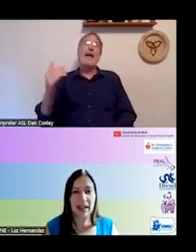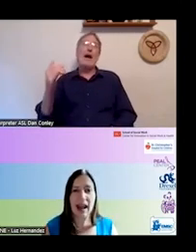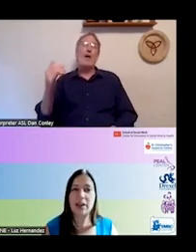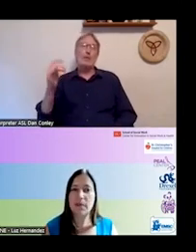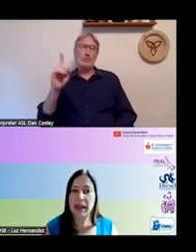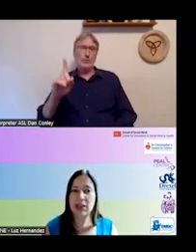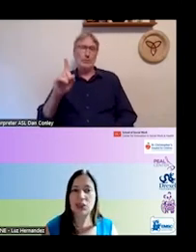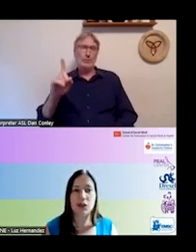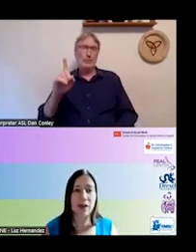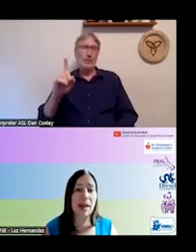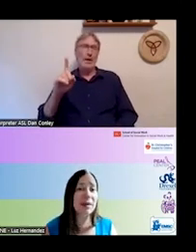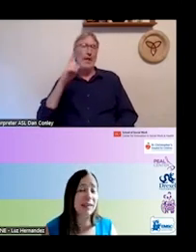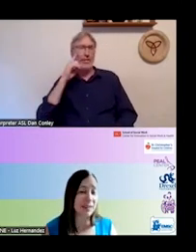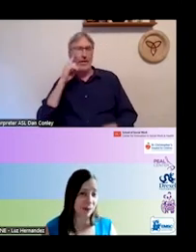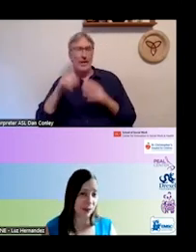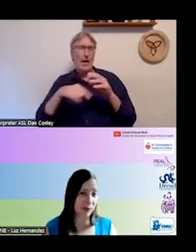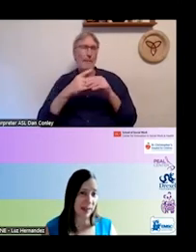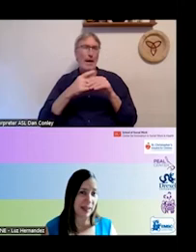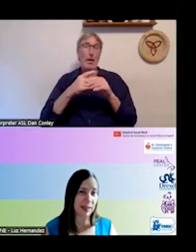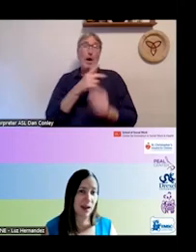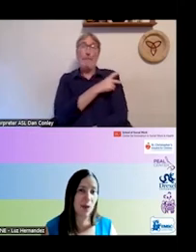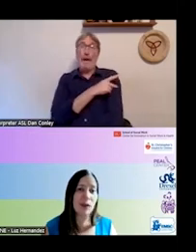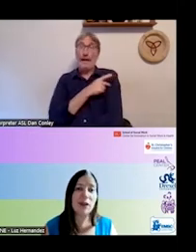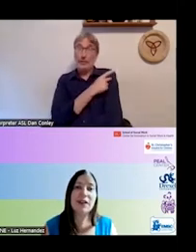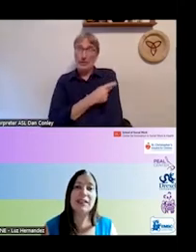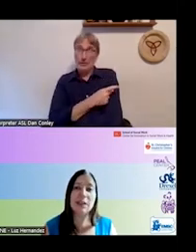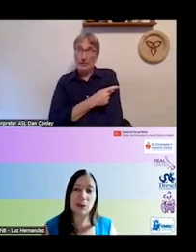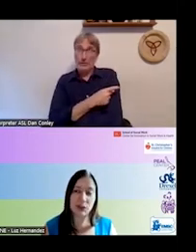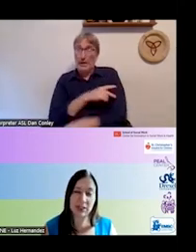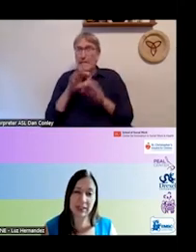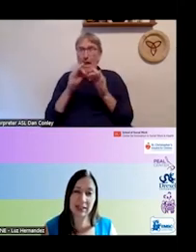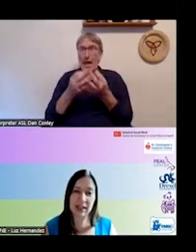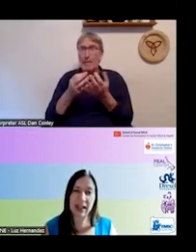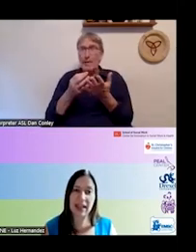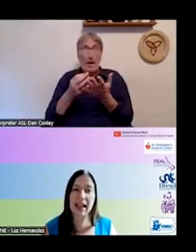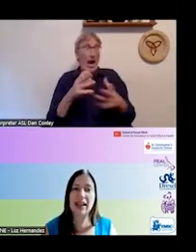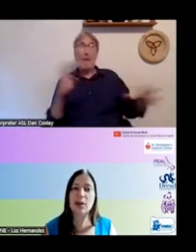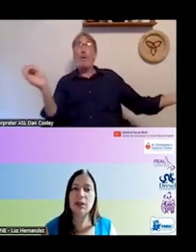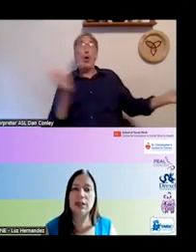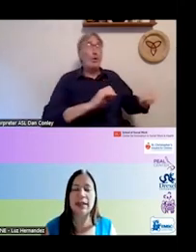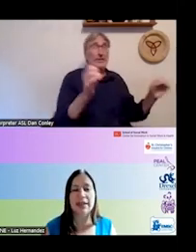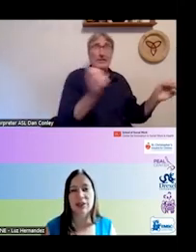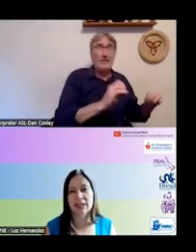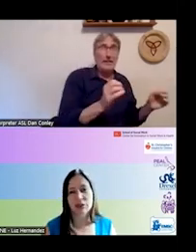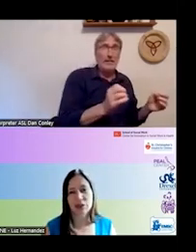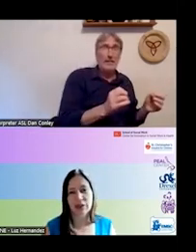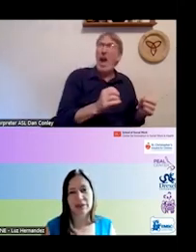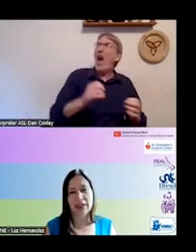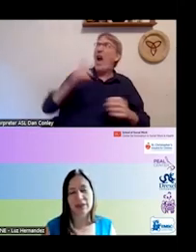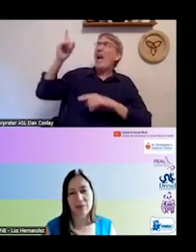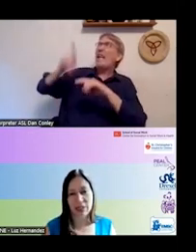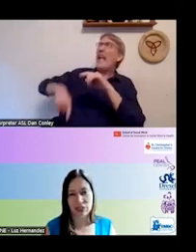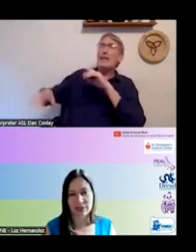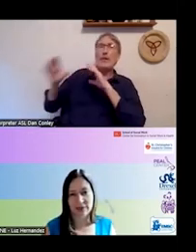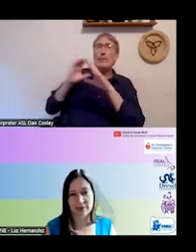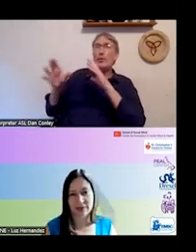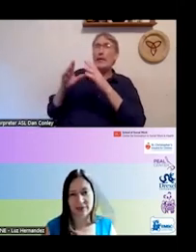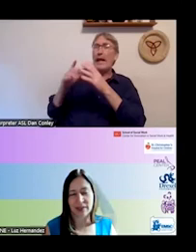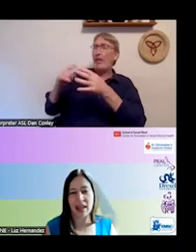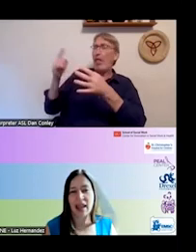again, how the patient or the families feel, right? When there is an emergency and can't communicate their history of relevant